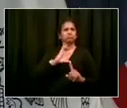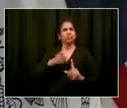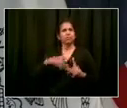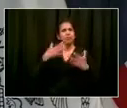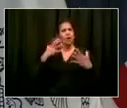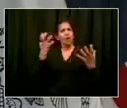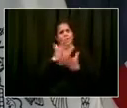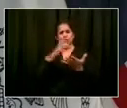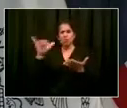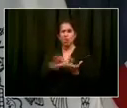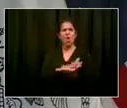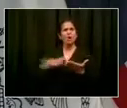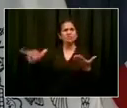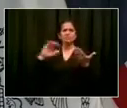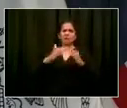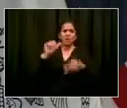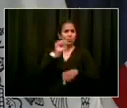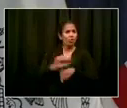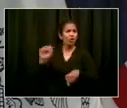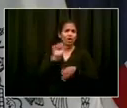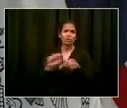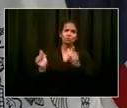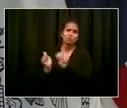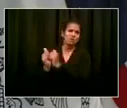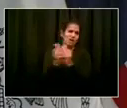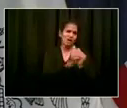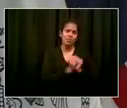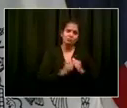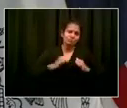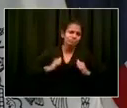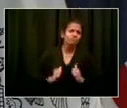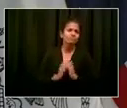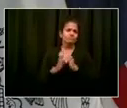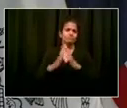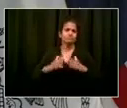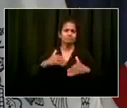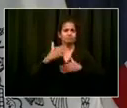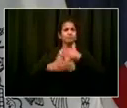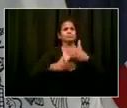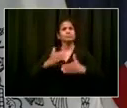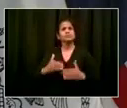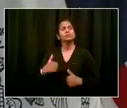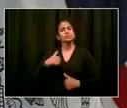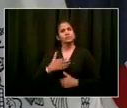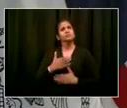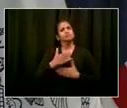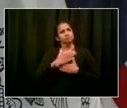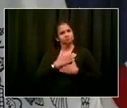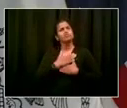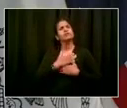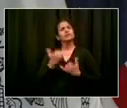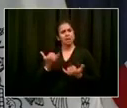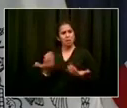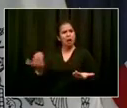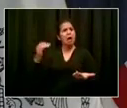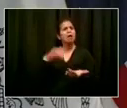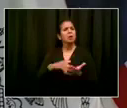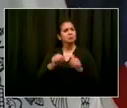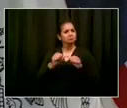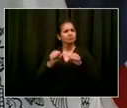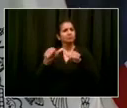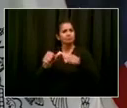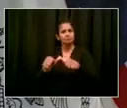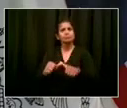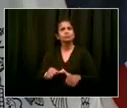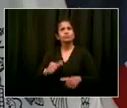this city with tremendous awe. How has a city that was the epicenter of the crisis now become one